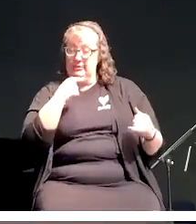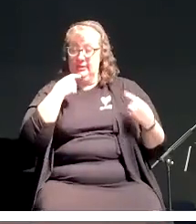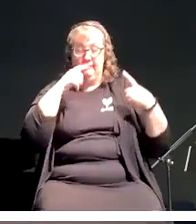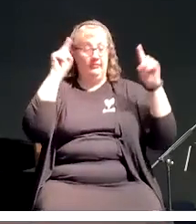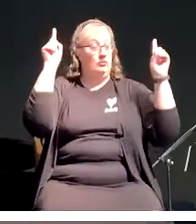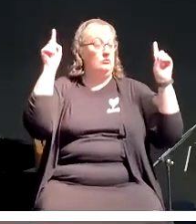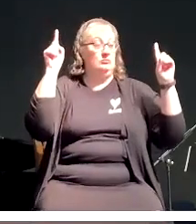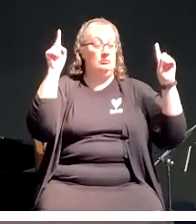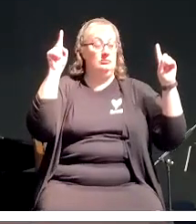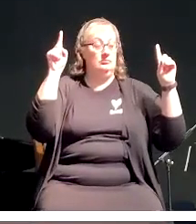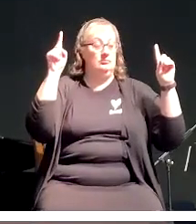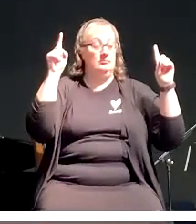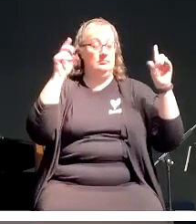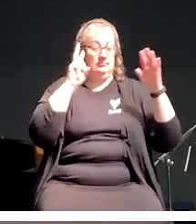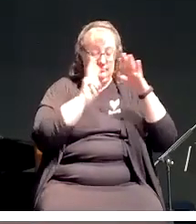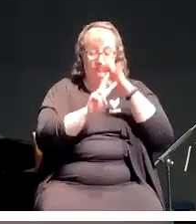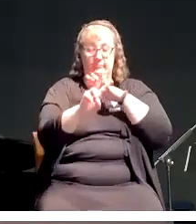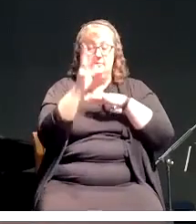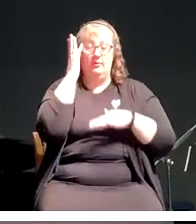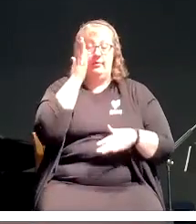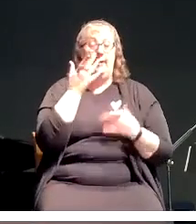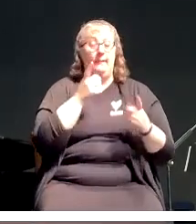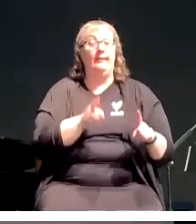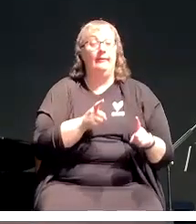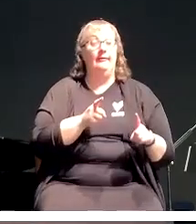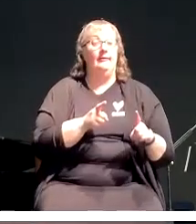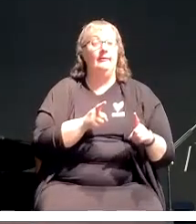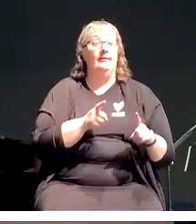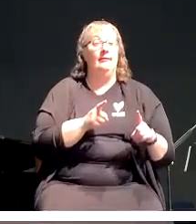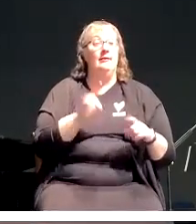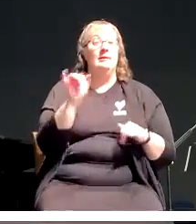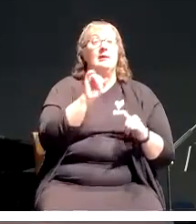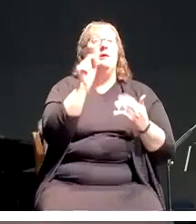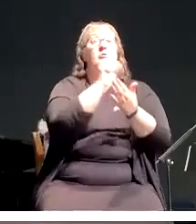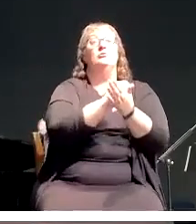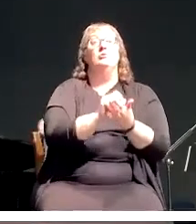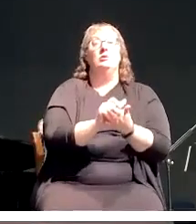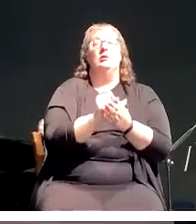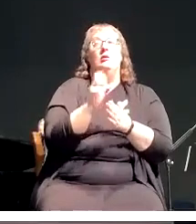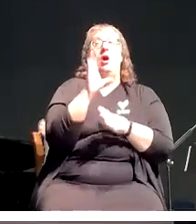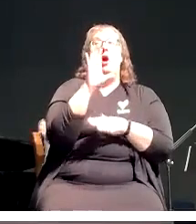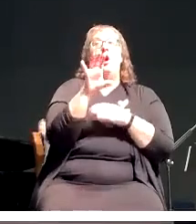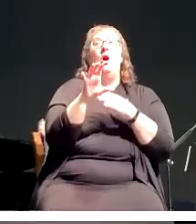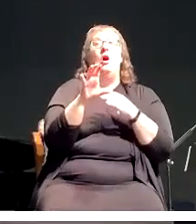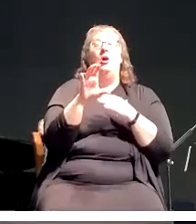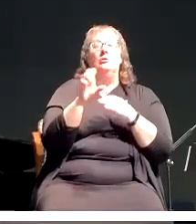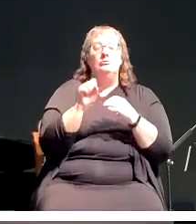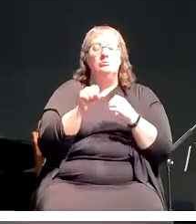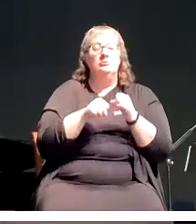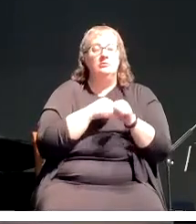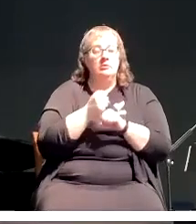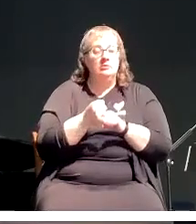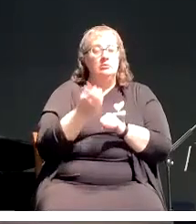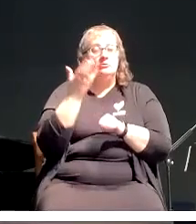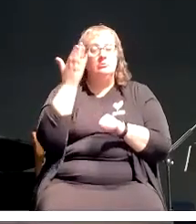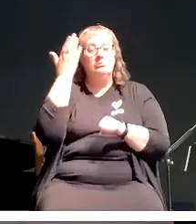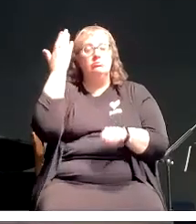told that it was going to happen. The exact same way that it was written hundreds of years ago. It's come